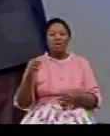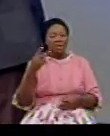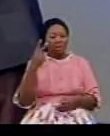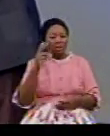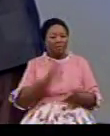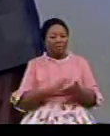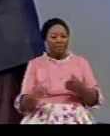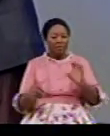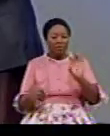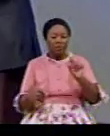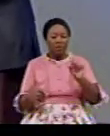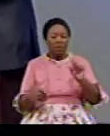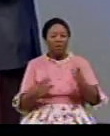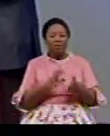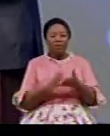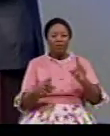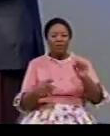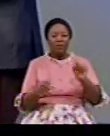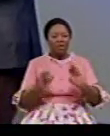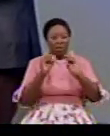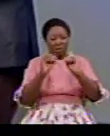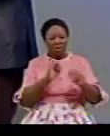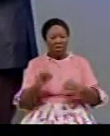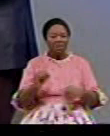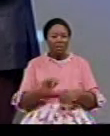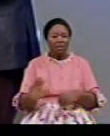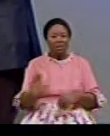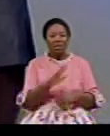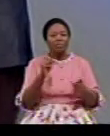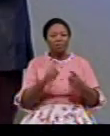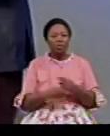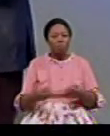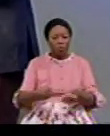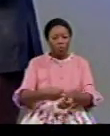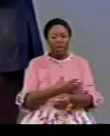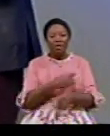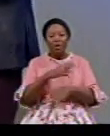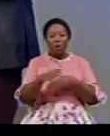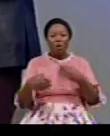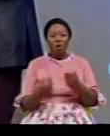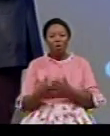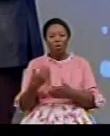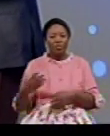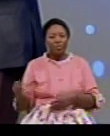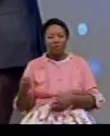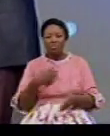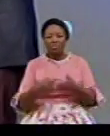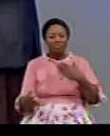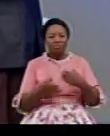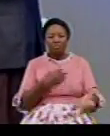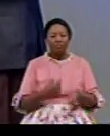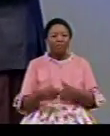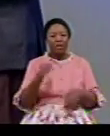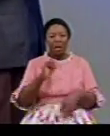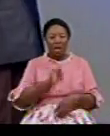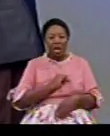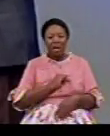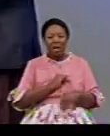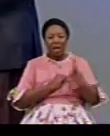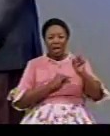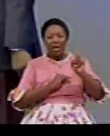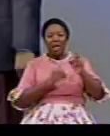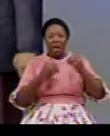reviving Redeemer. Look at Isaiah chapter 55, verse 10.